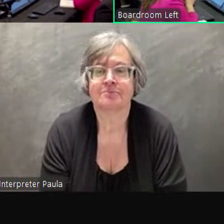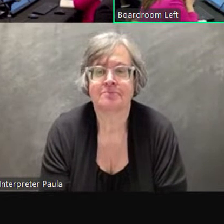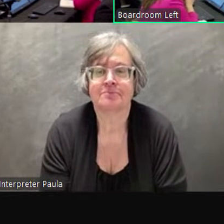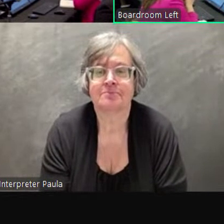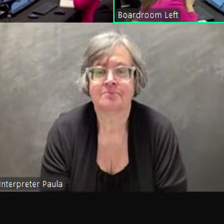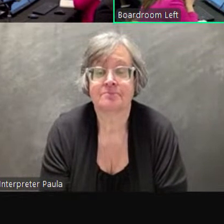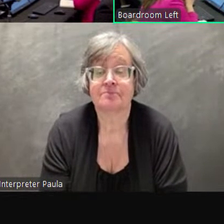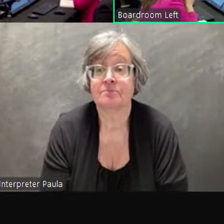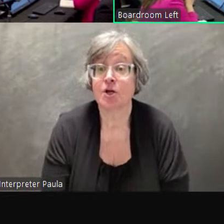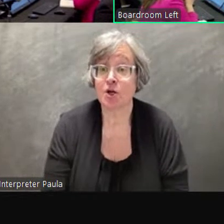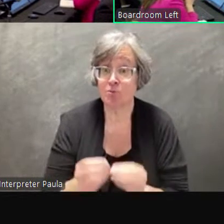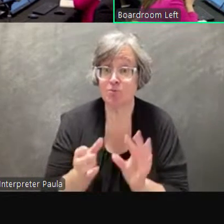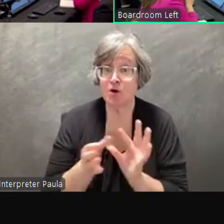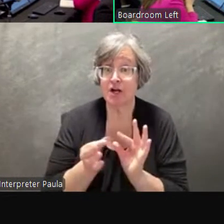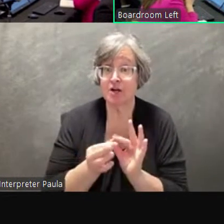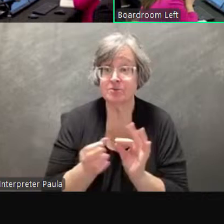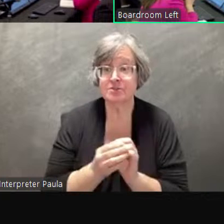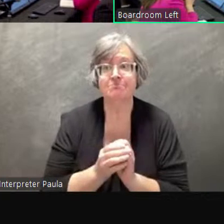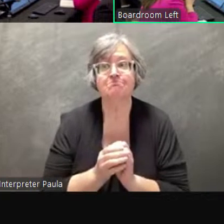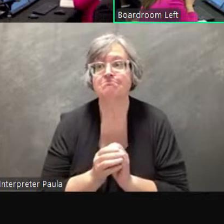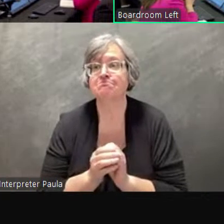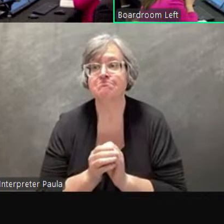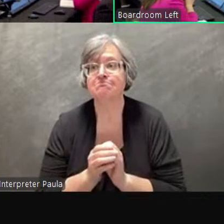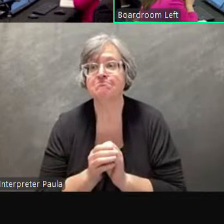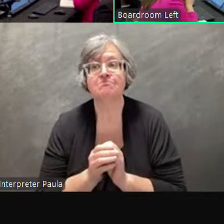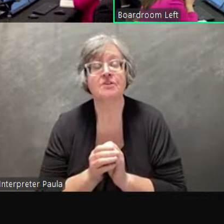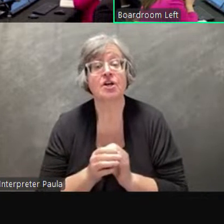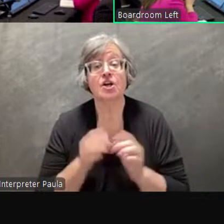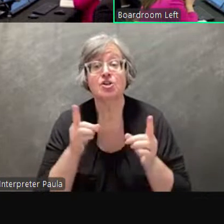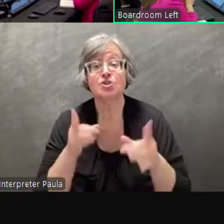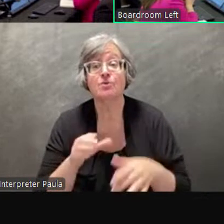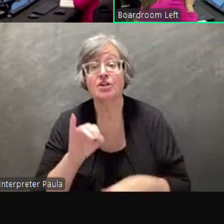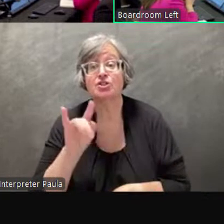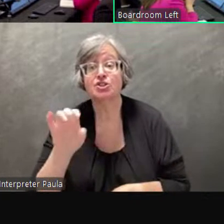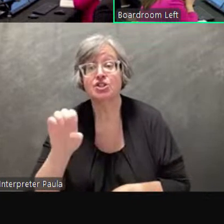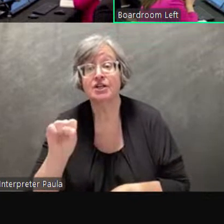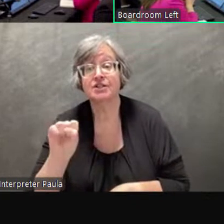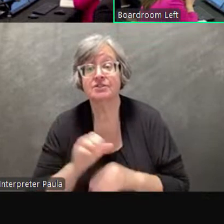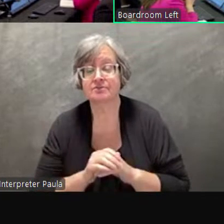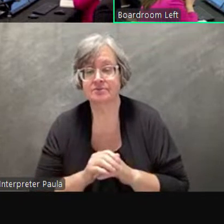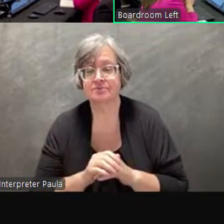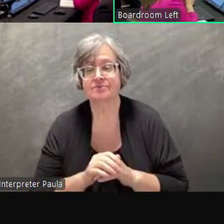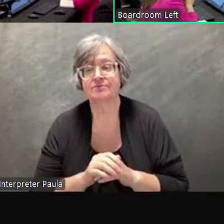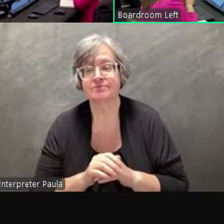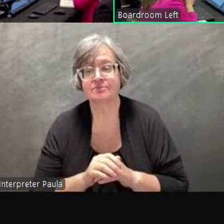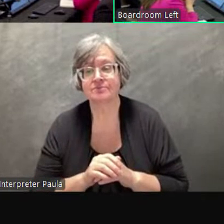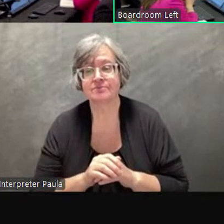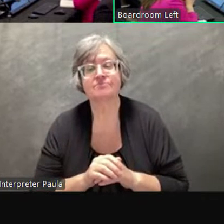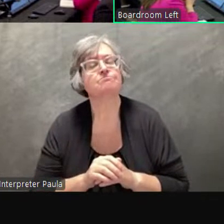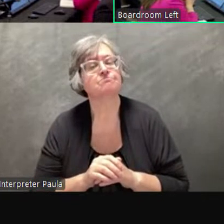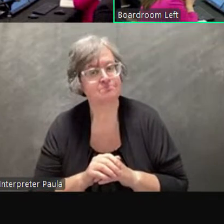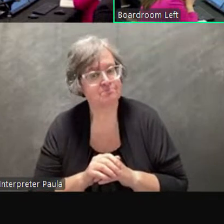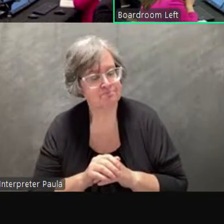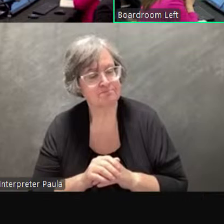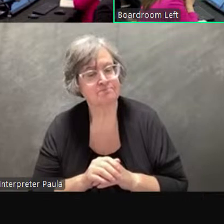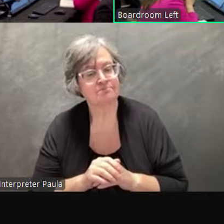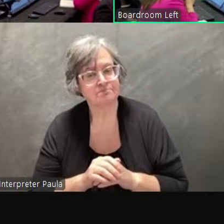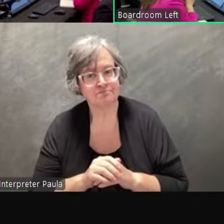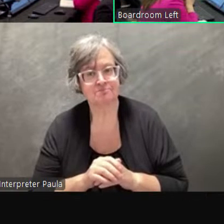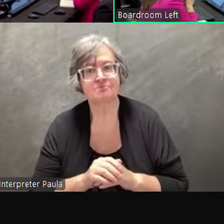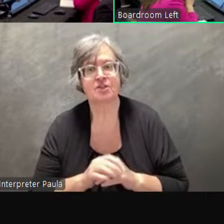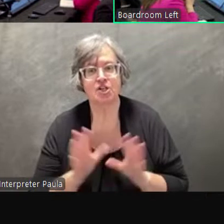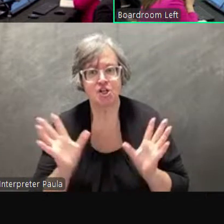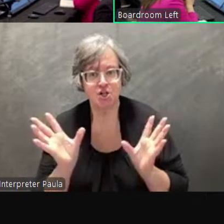Any further comments? No. Director Jakes? You've been in a series of meetings with the